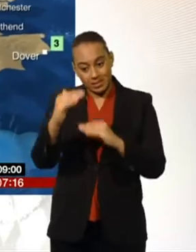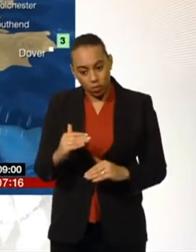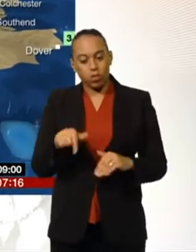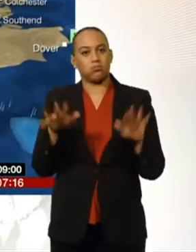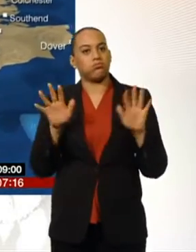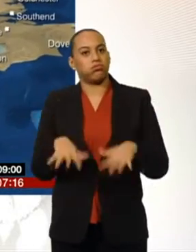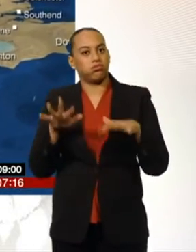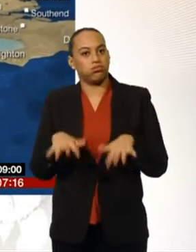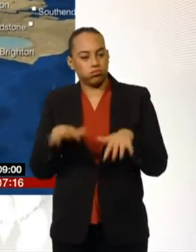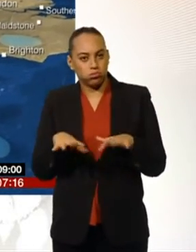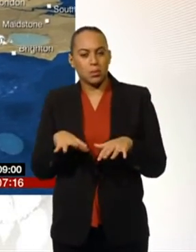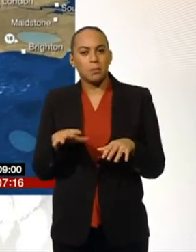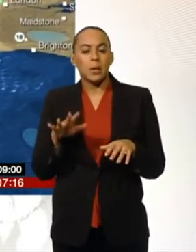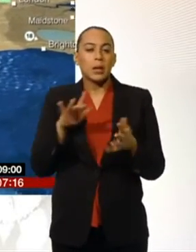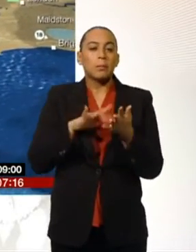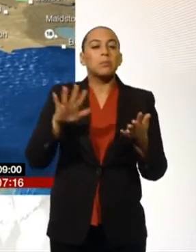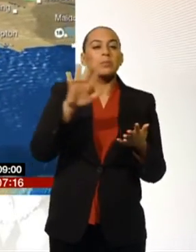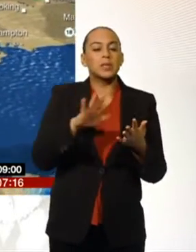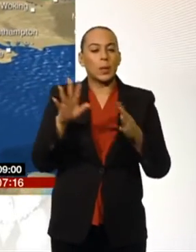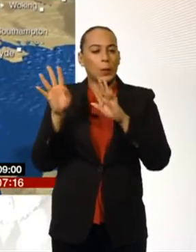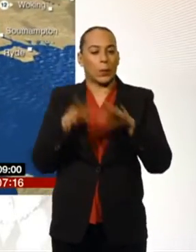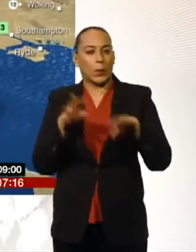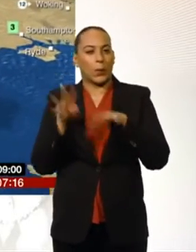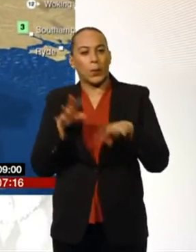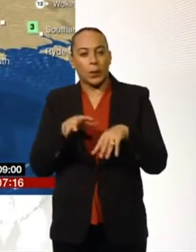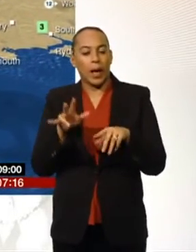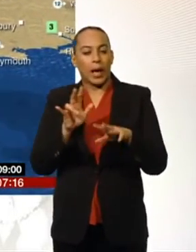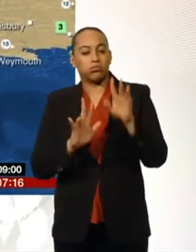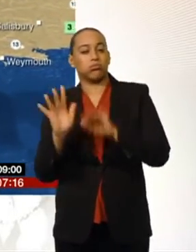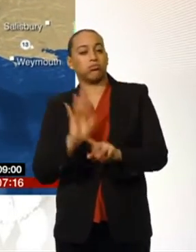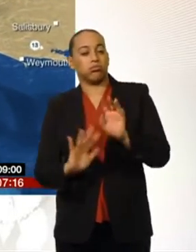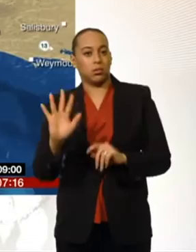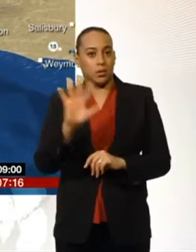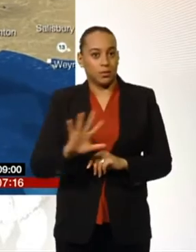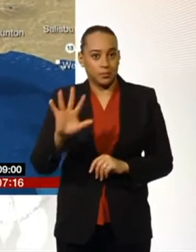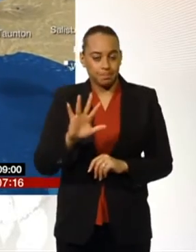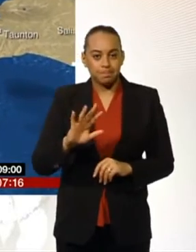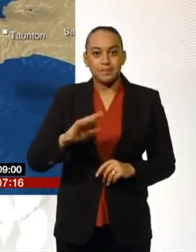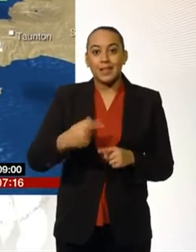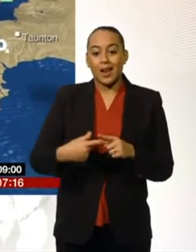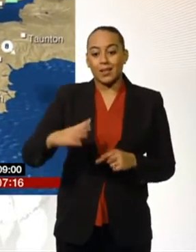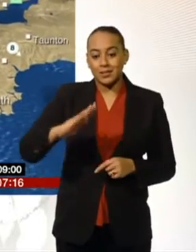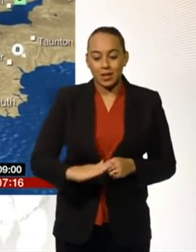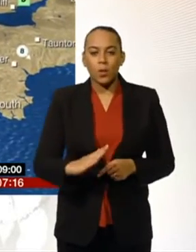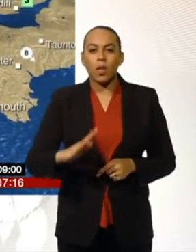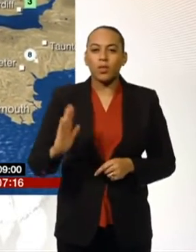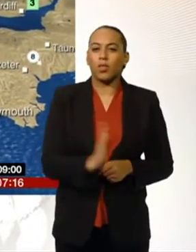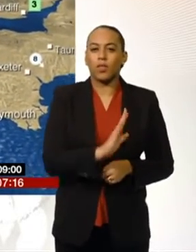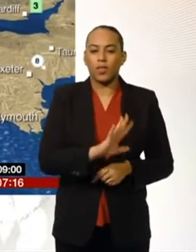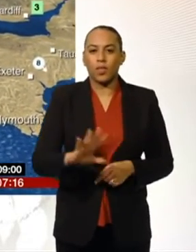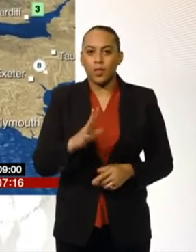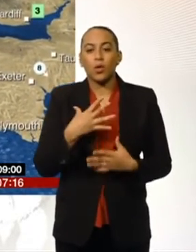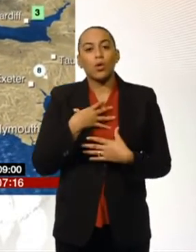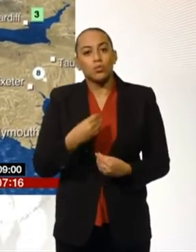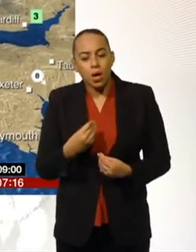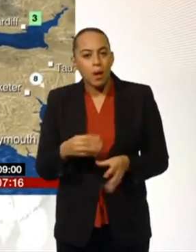but there's some sleet and snow mixed in across the Midlands at the moment. It's been given a covering of snow during the past few hours. Far south of England, most dry, but this is where we've got the risk of ice.